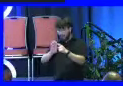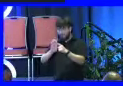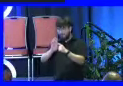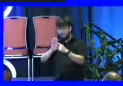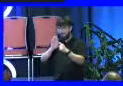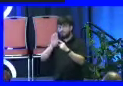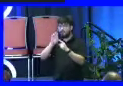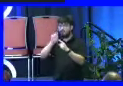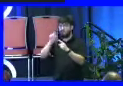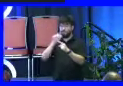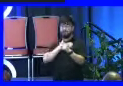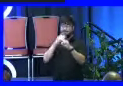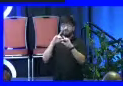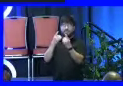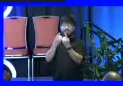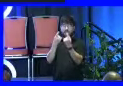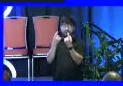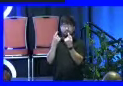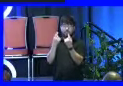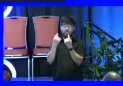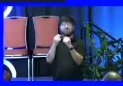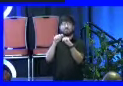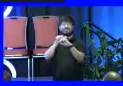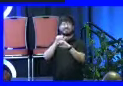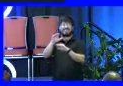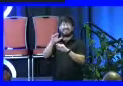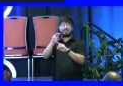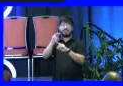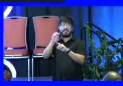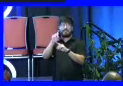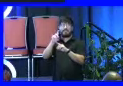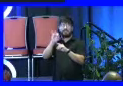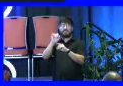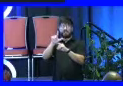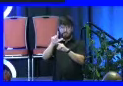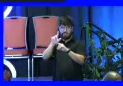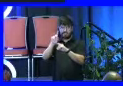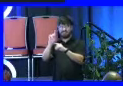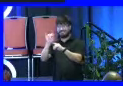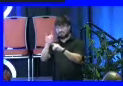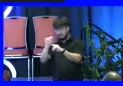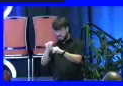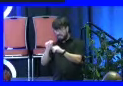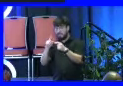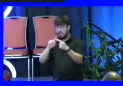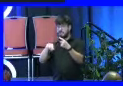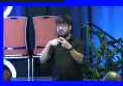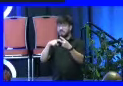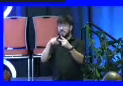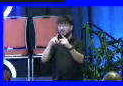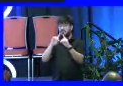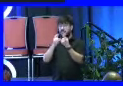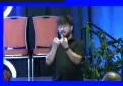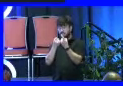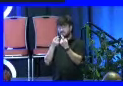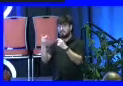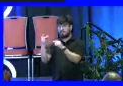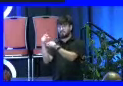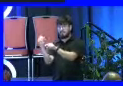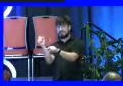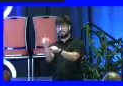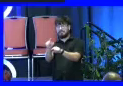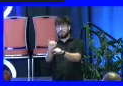department is sending our Medi-Cal data sets. In addition to our Department of Social Services are setting their data sets up into